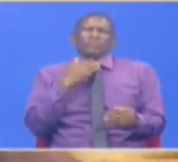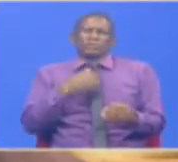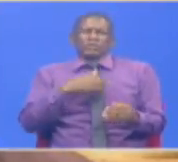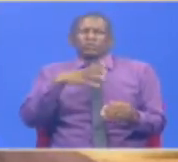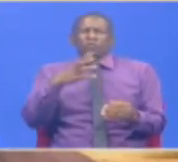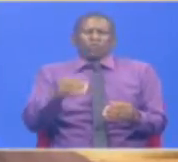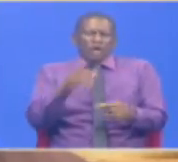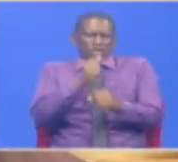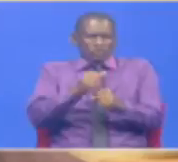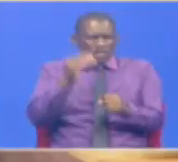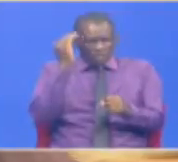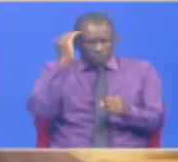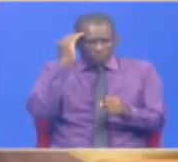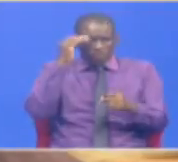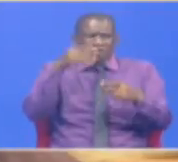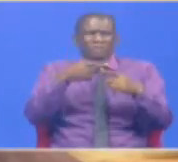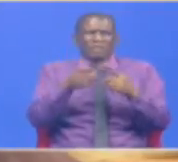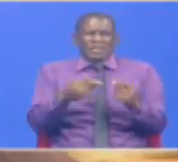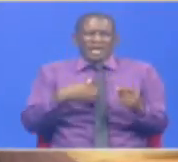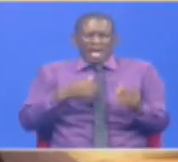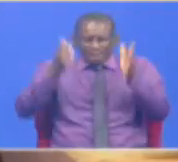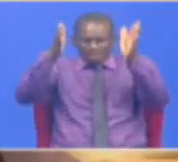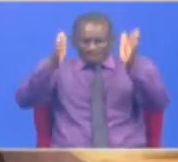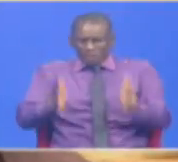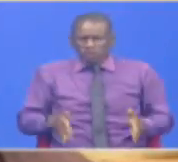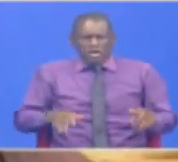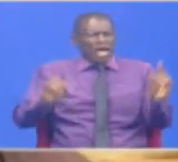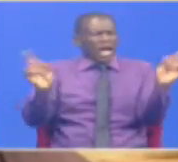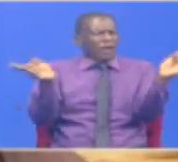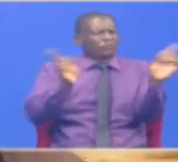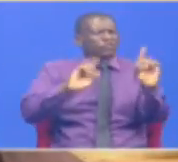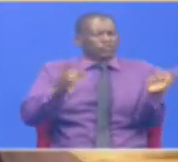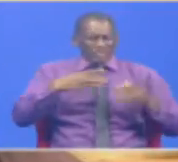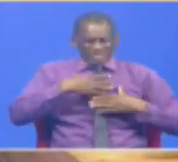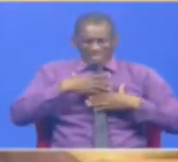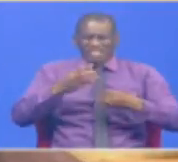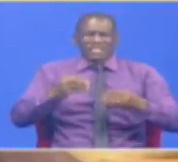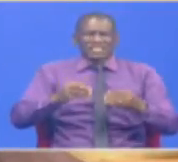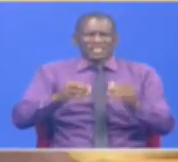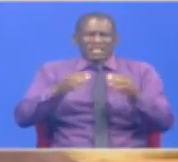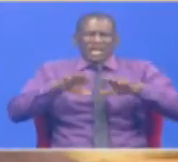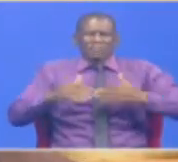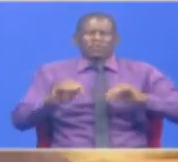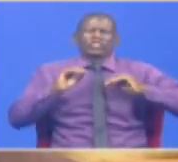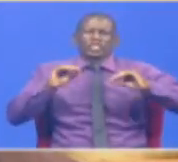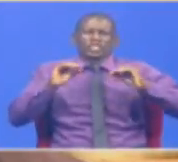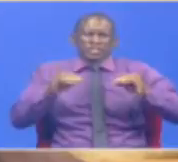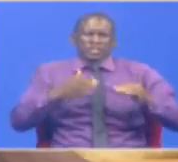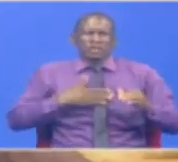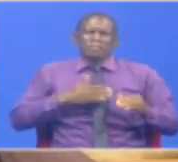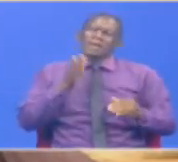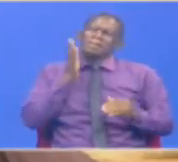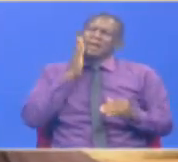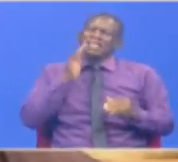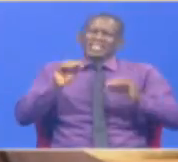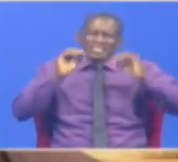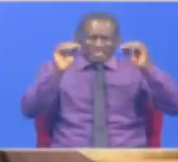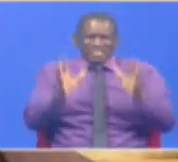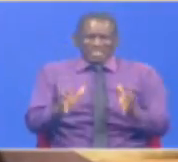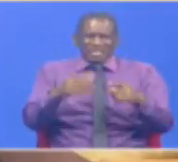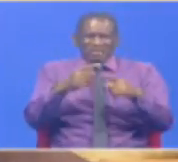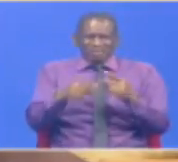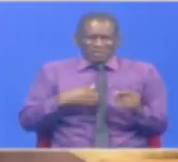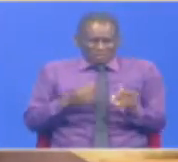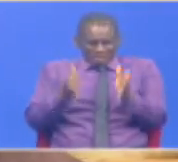education. But personally, I was not passionate about teaching. My mom is a teacher, but